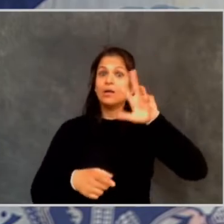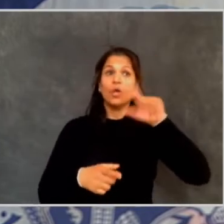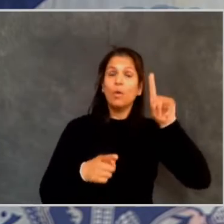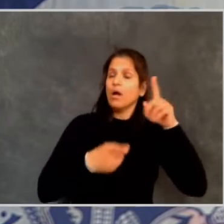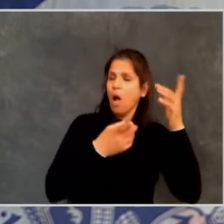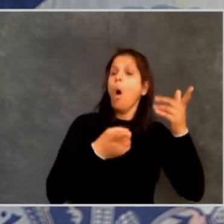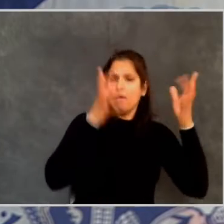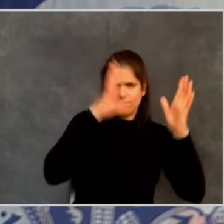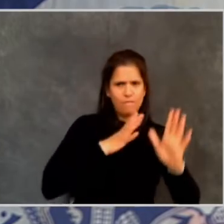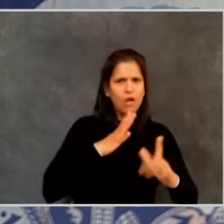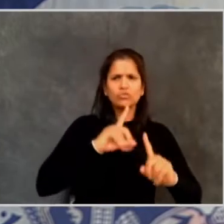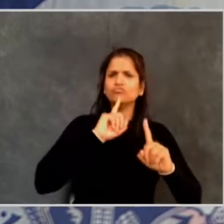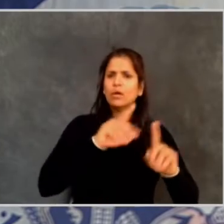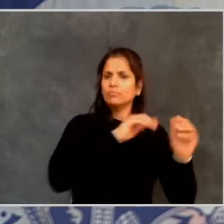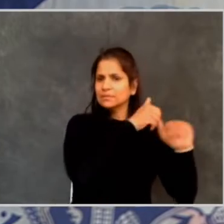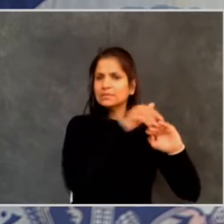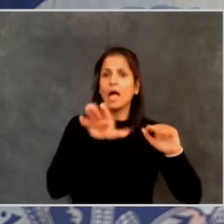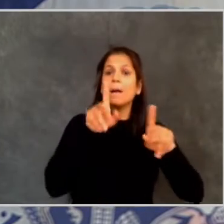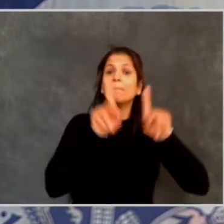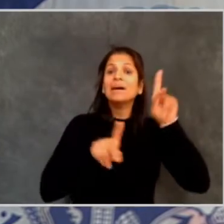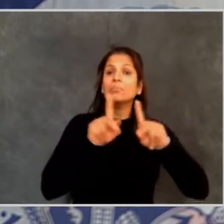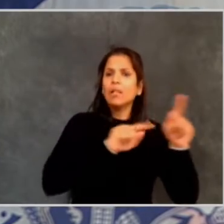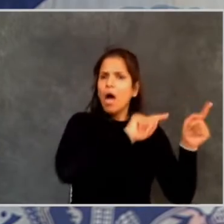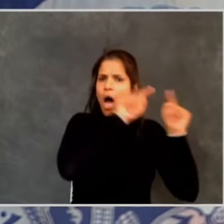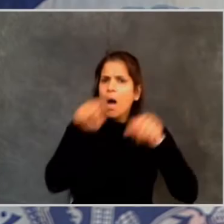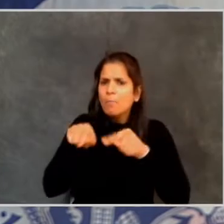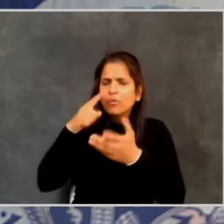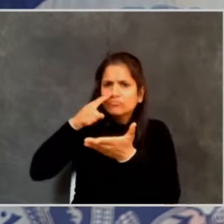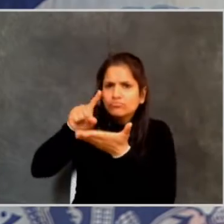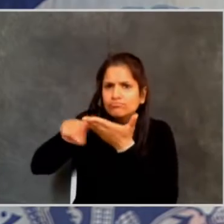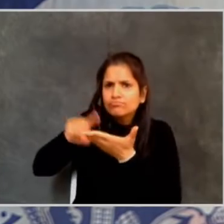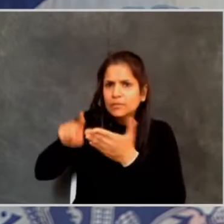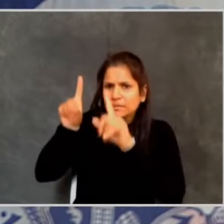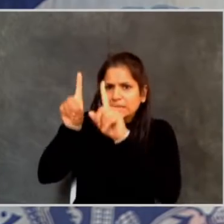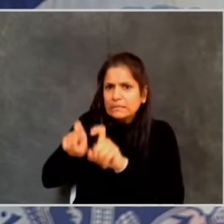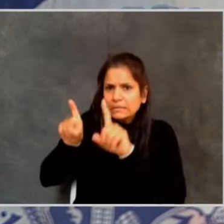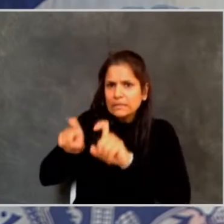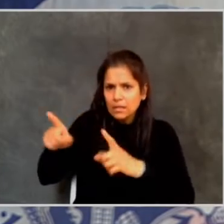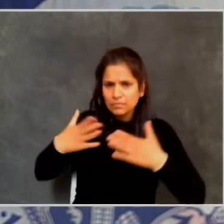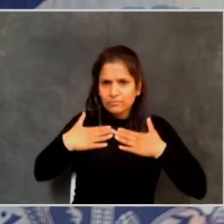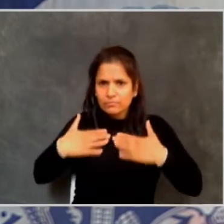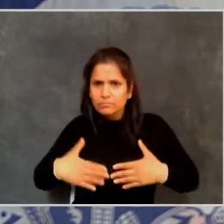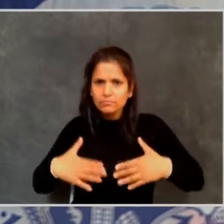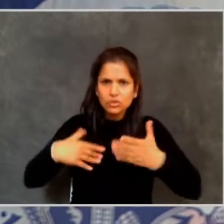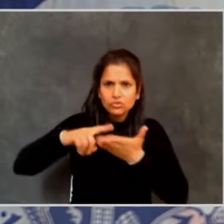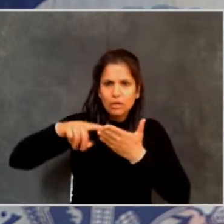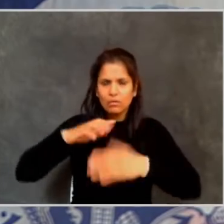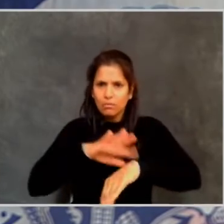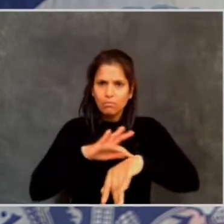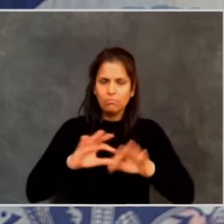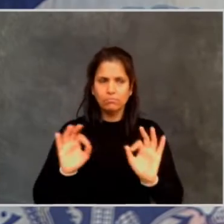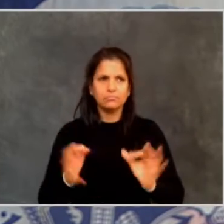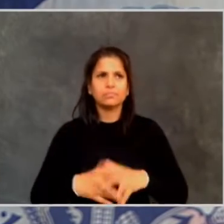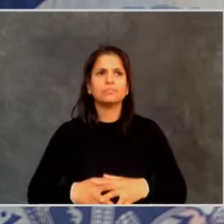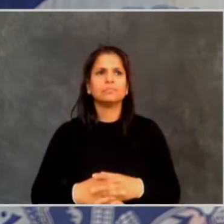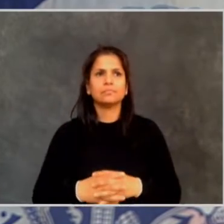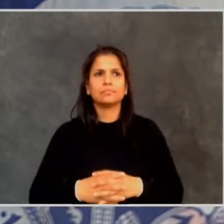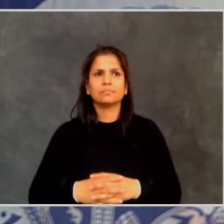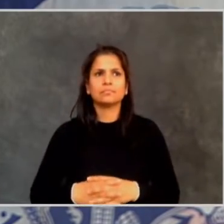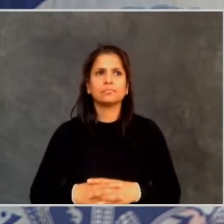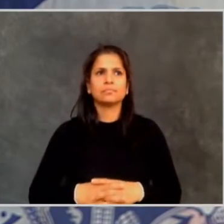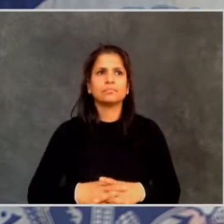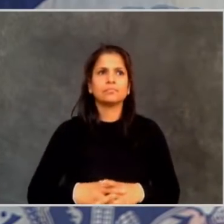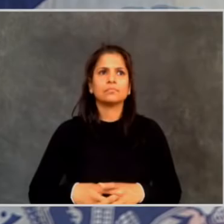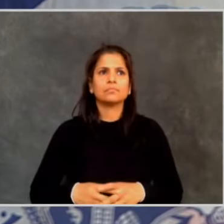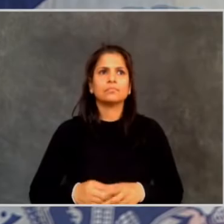own situation. But I also think, crucially for family members, I think this is one of the missing links we have to address. Family members who are trying to figure out how to take